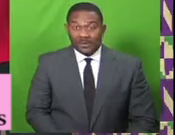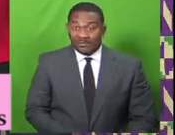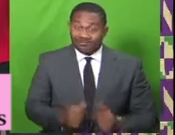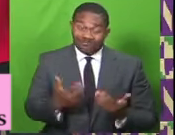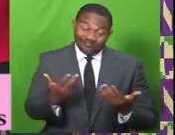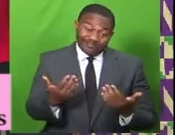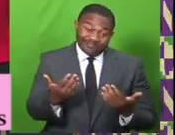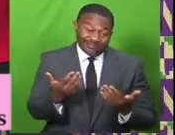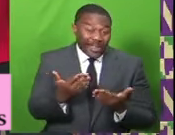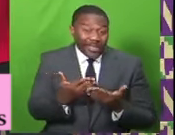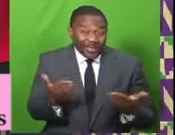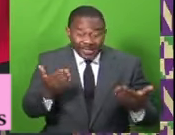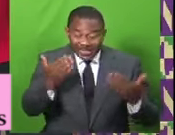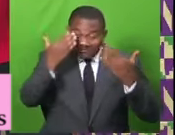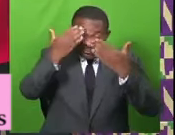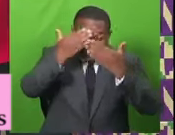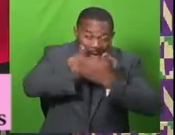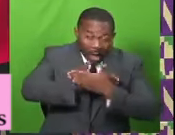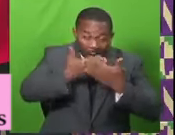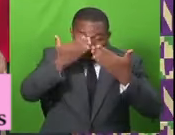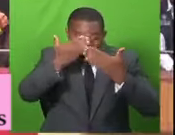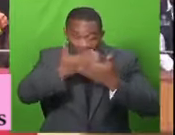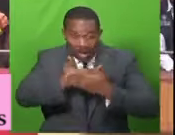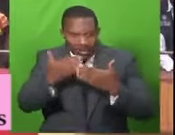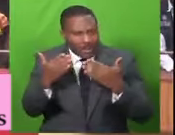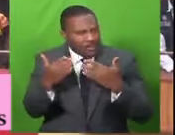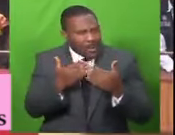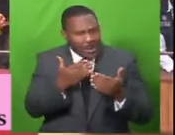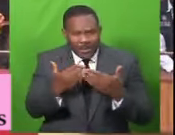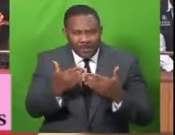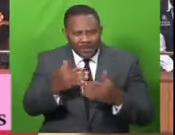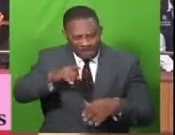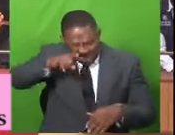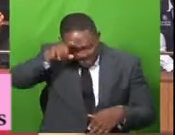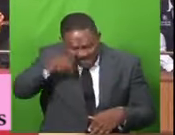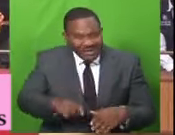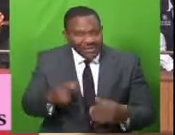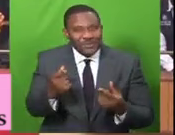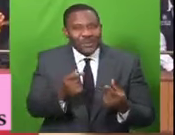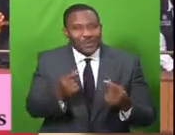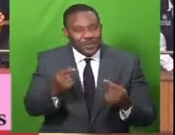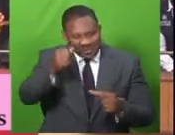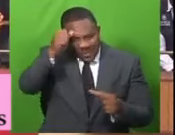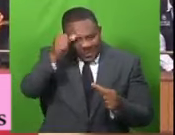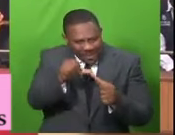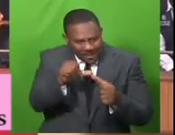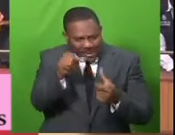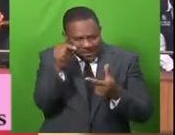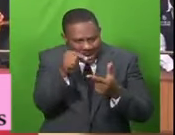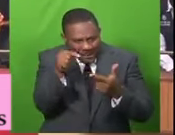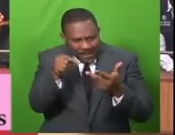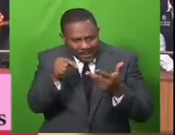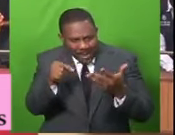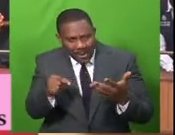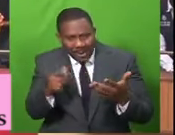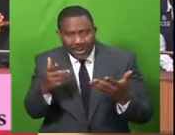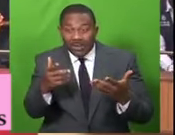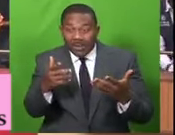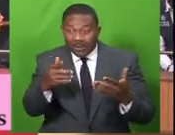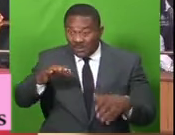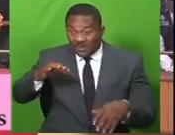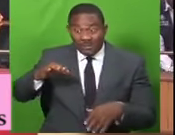today. Nevertheless, we must count our blessings. Our petrol stations have